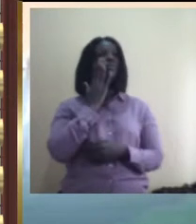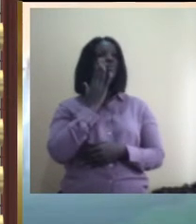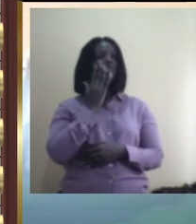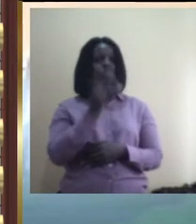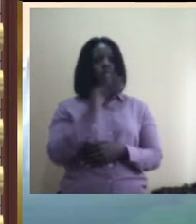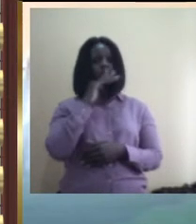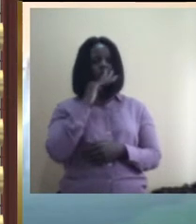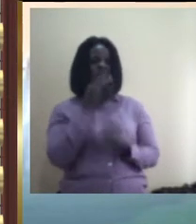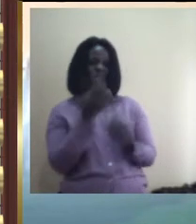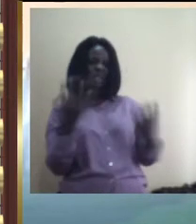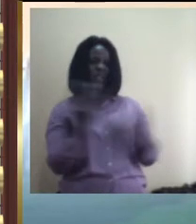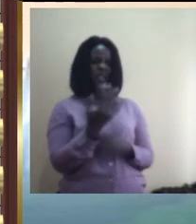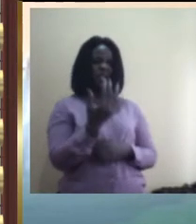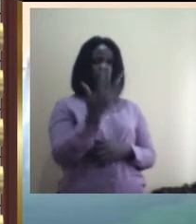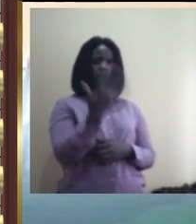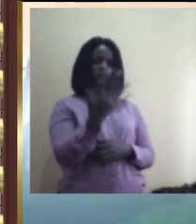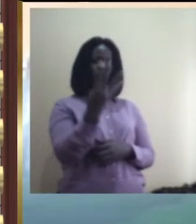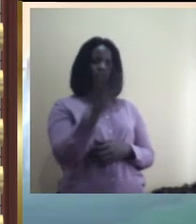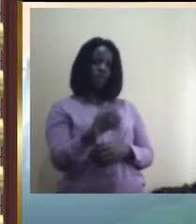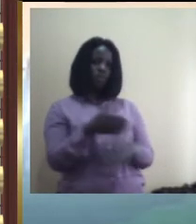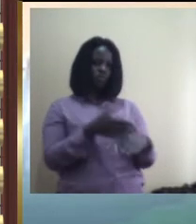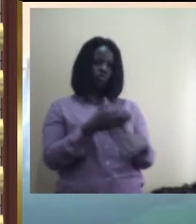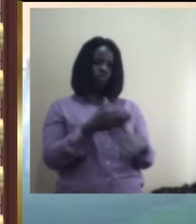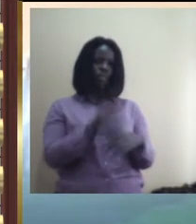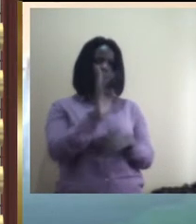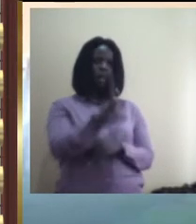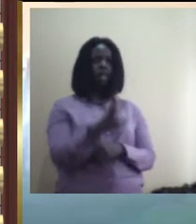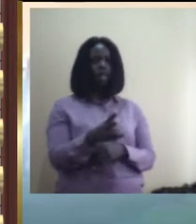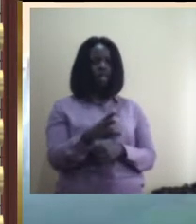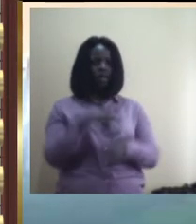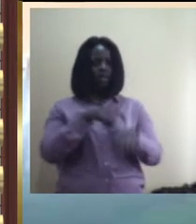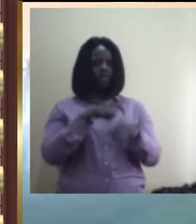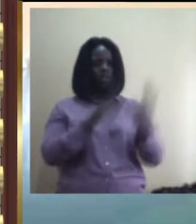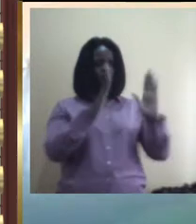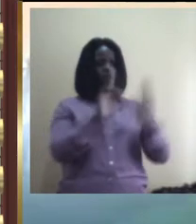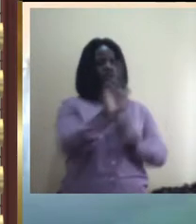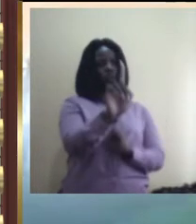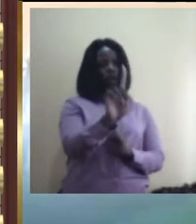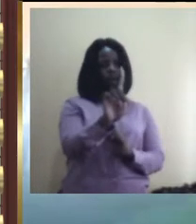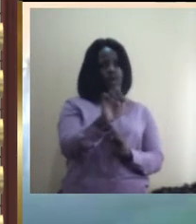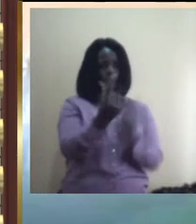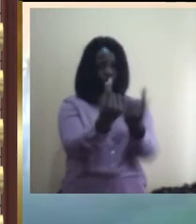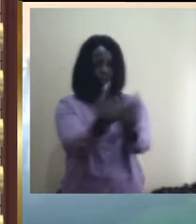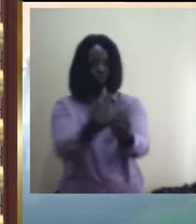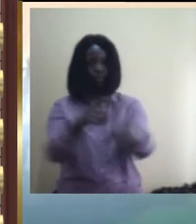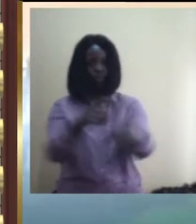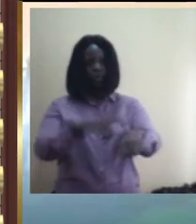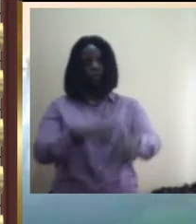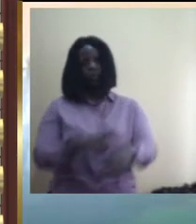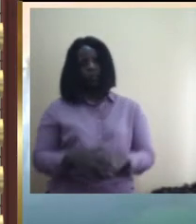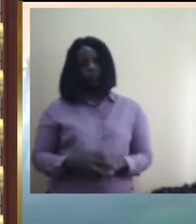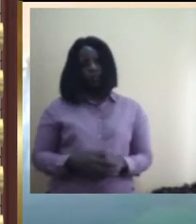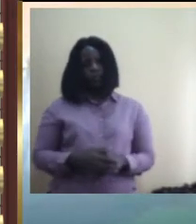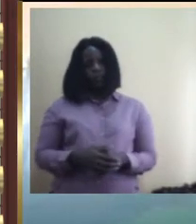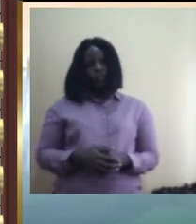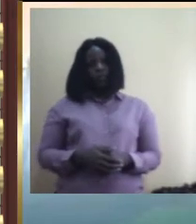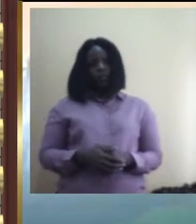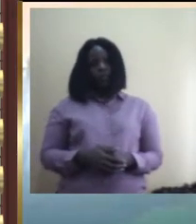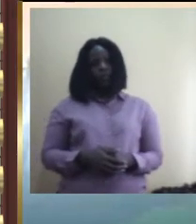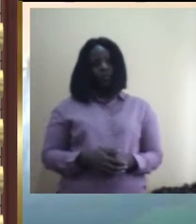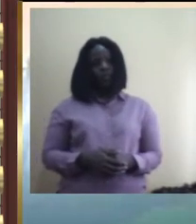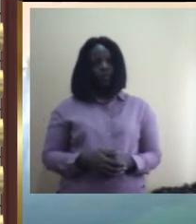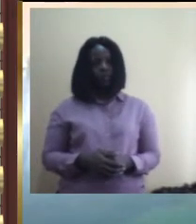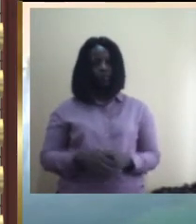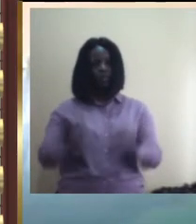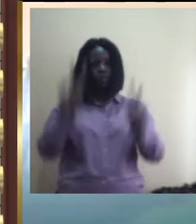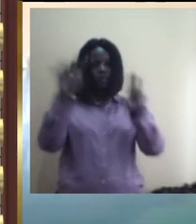create 540 jobs during phase one of this implementation. With regard to the